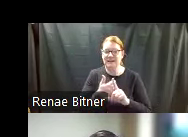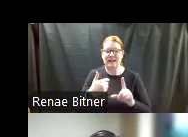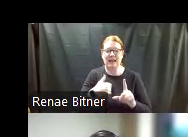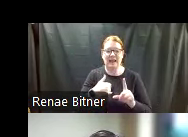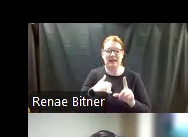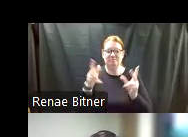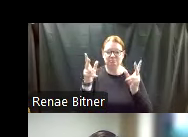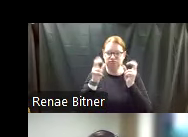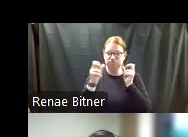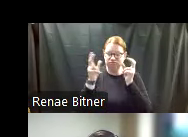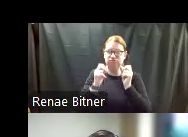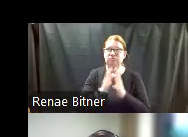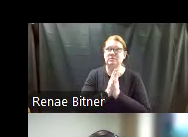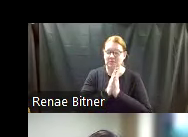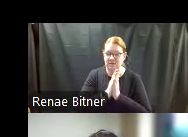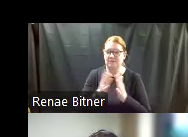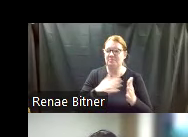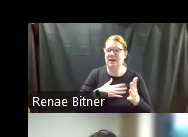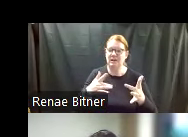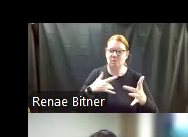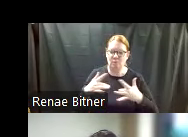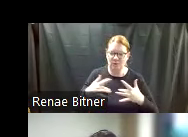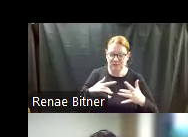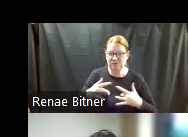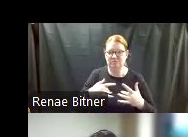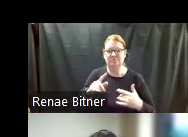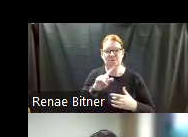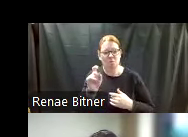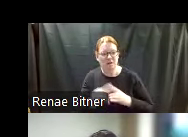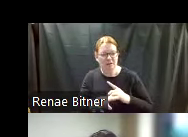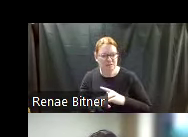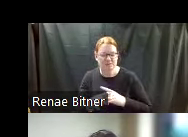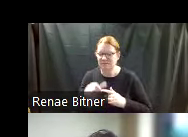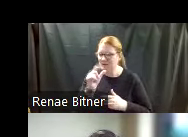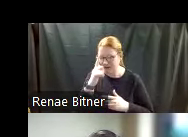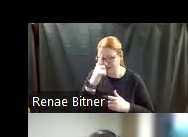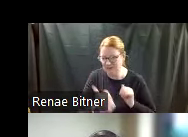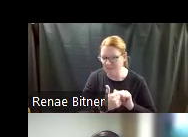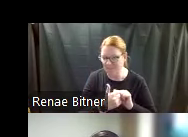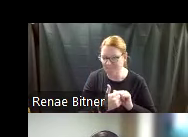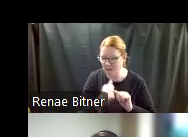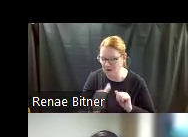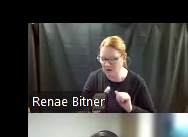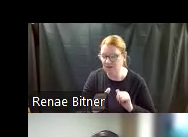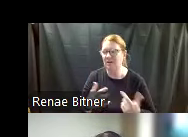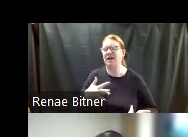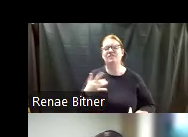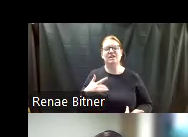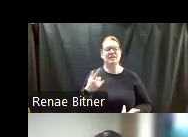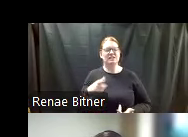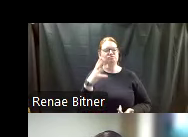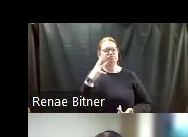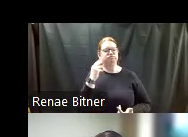weren't dumb, my concerns weren't dumb. Um, you know, she, I just felt like she'd been there, done that. Even though she